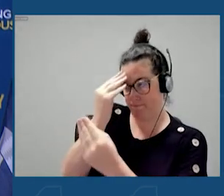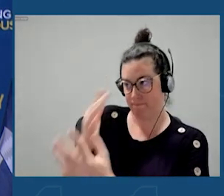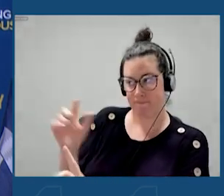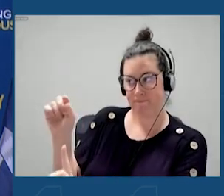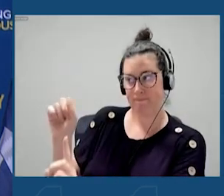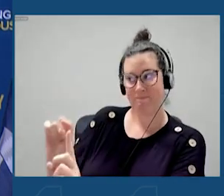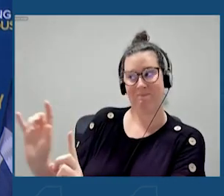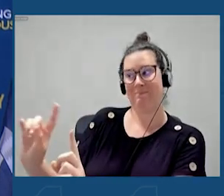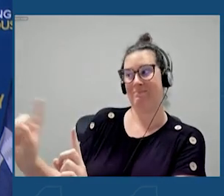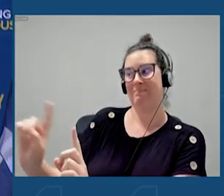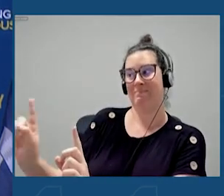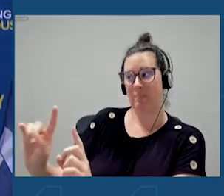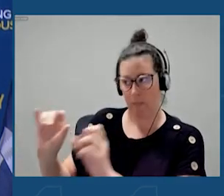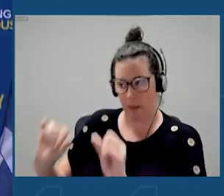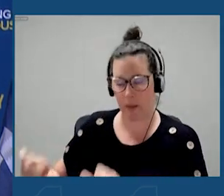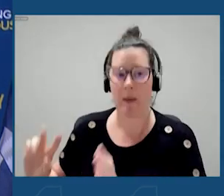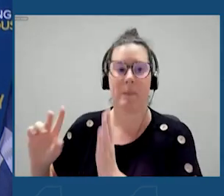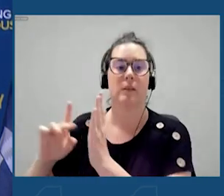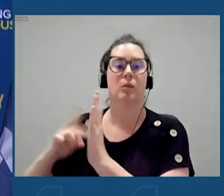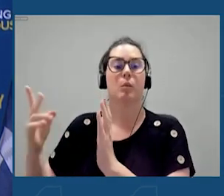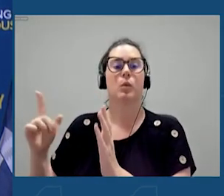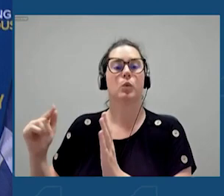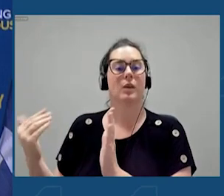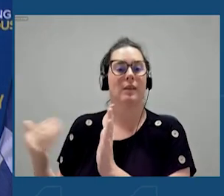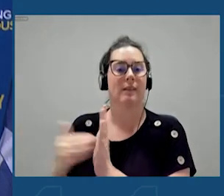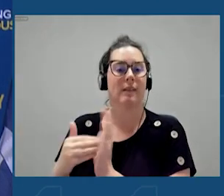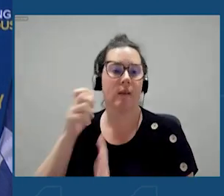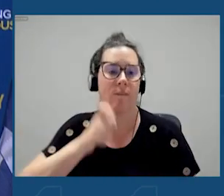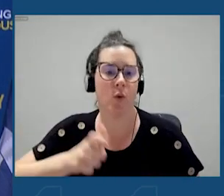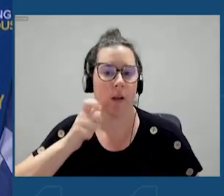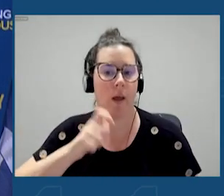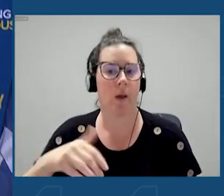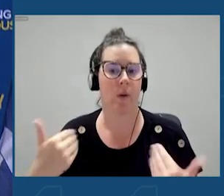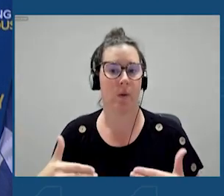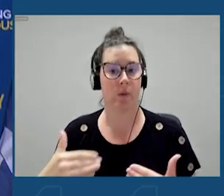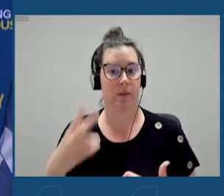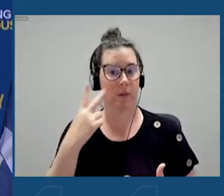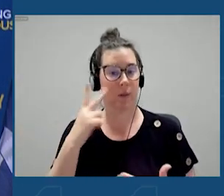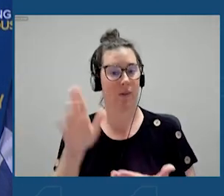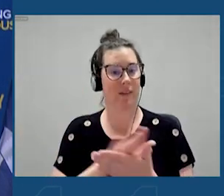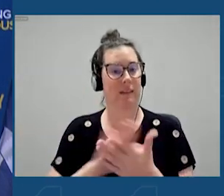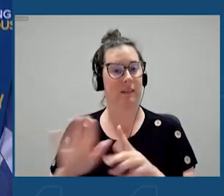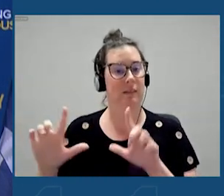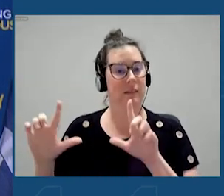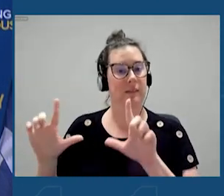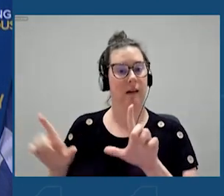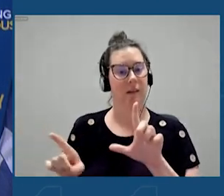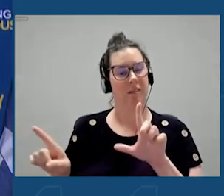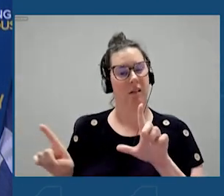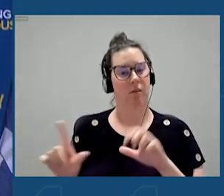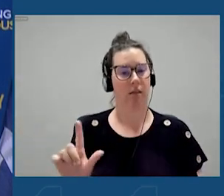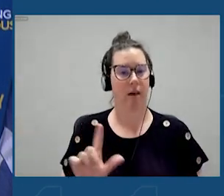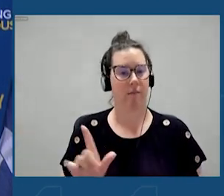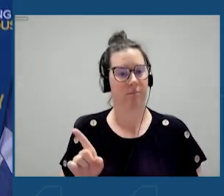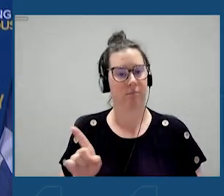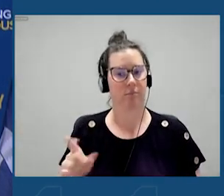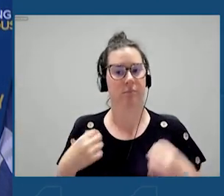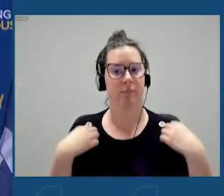window. As you can see, we have a very nice sign on the far left. You're